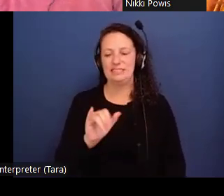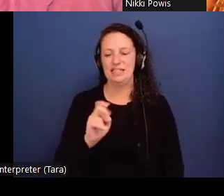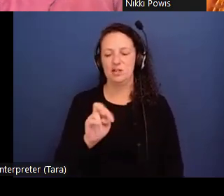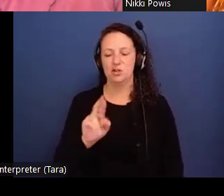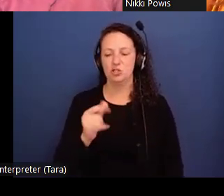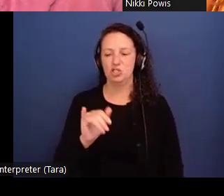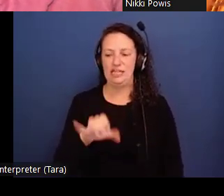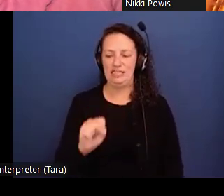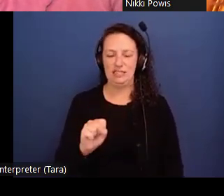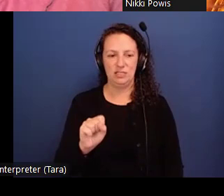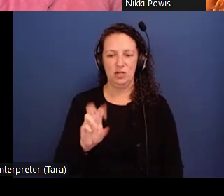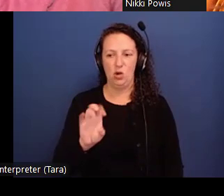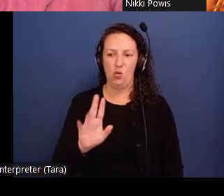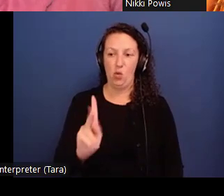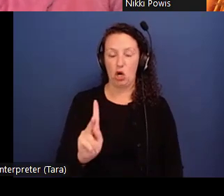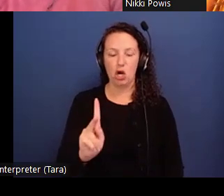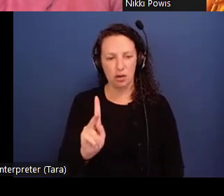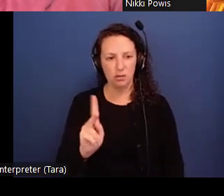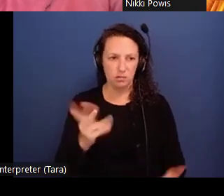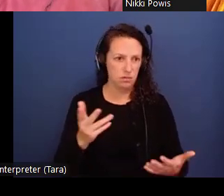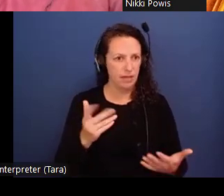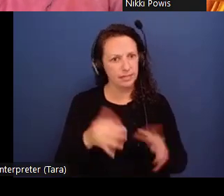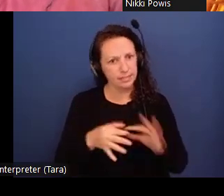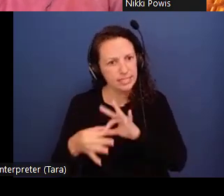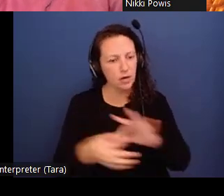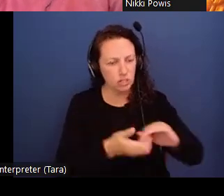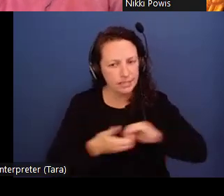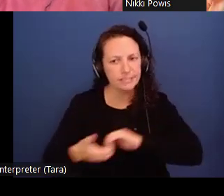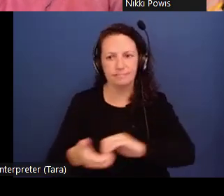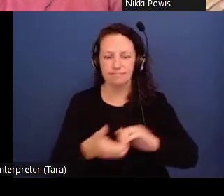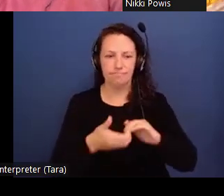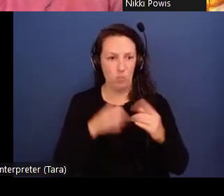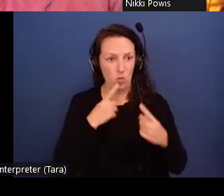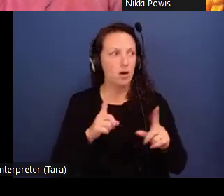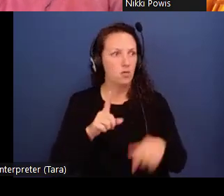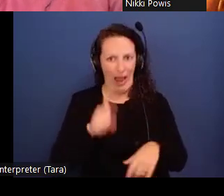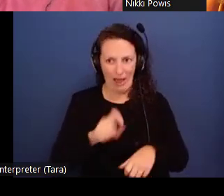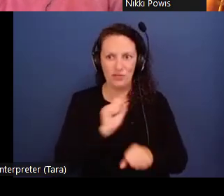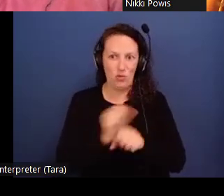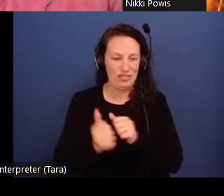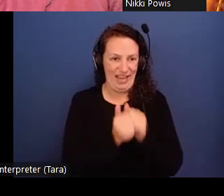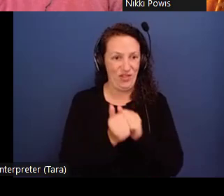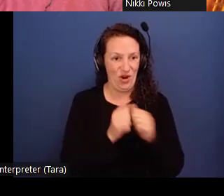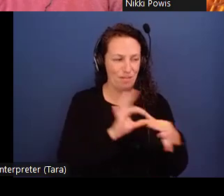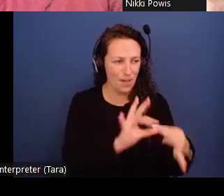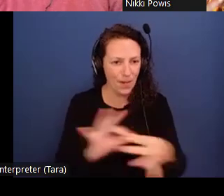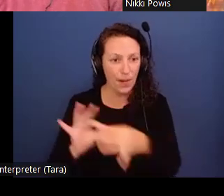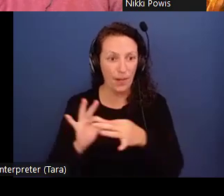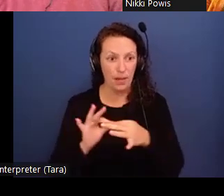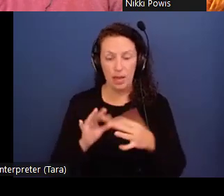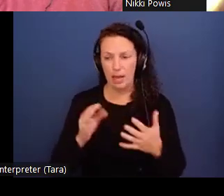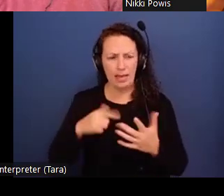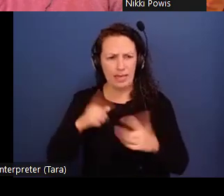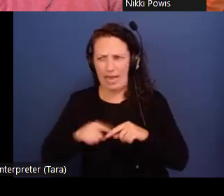Synergies absolutely do work and we have to work together. right. And, what things that we can't do, Aarti can offer,